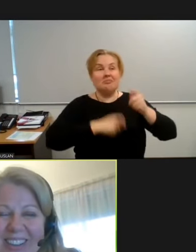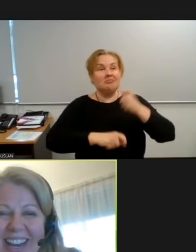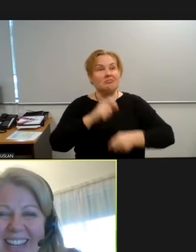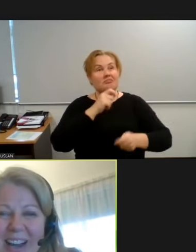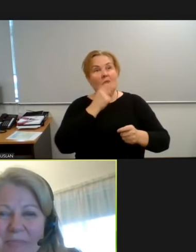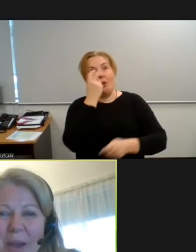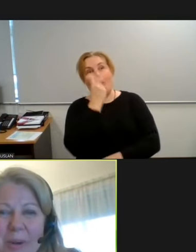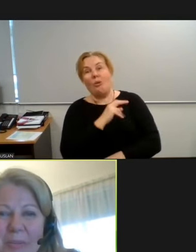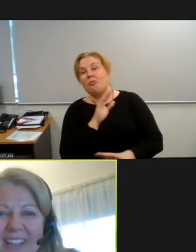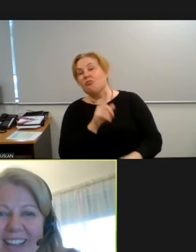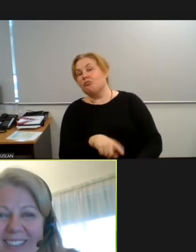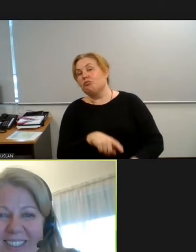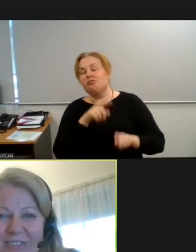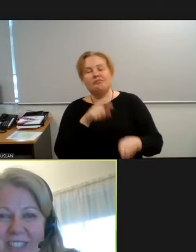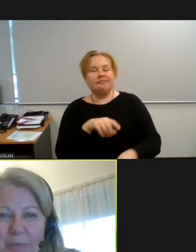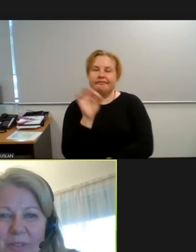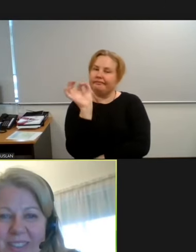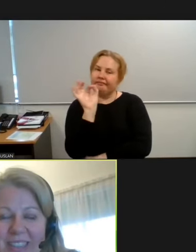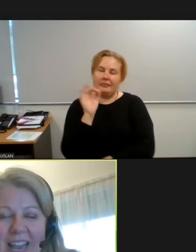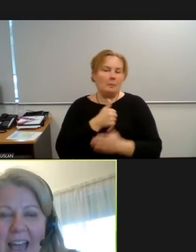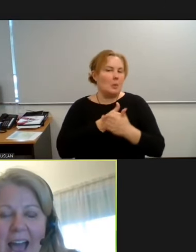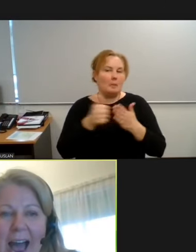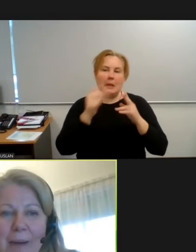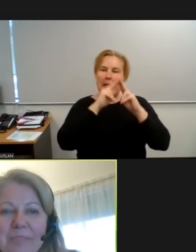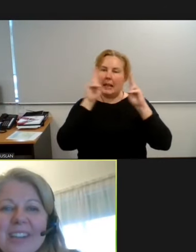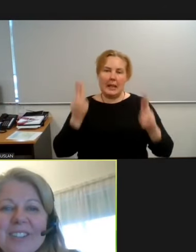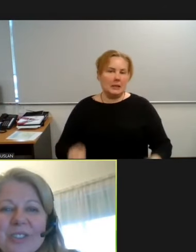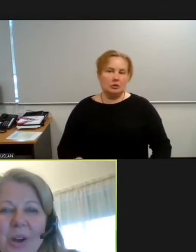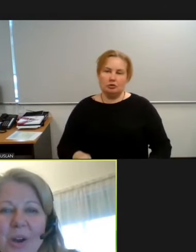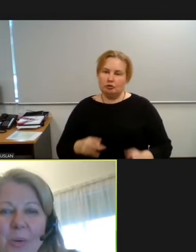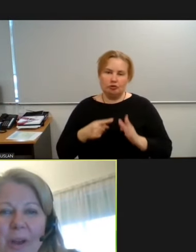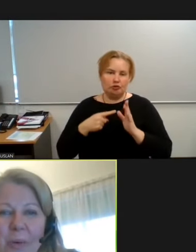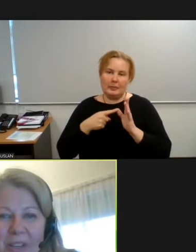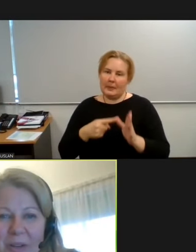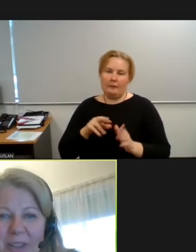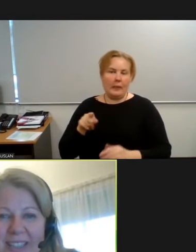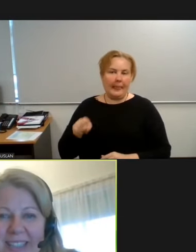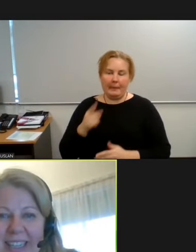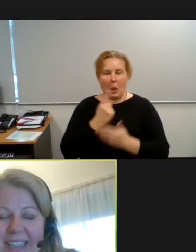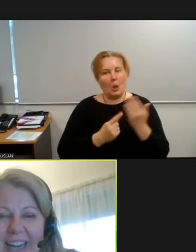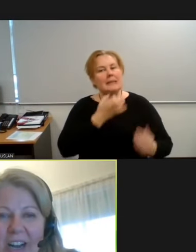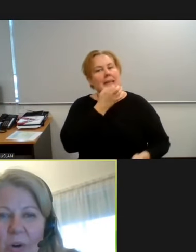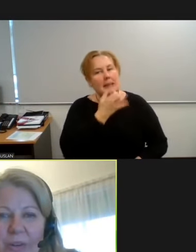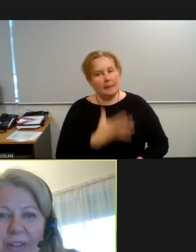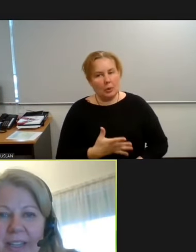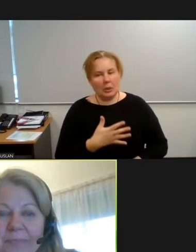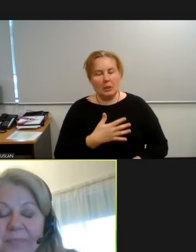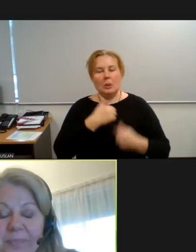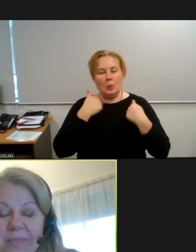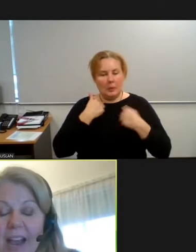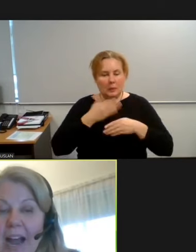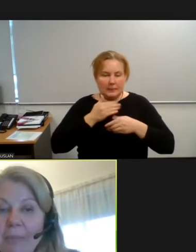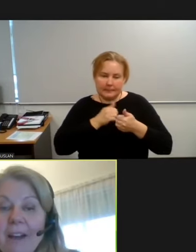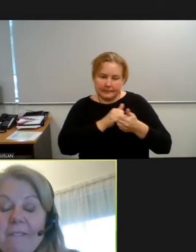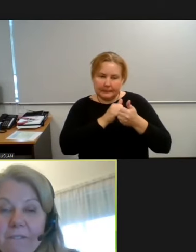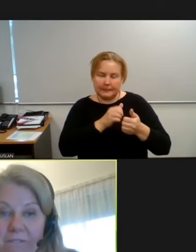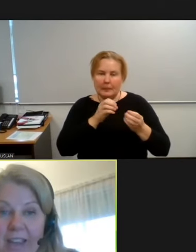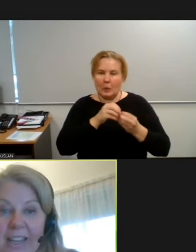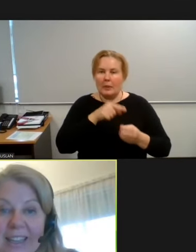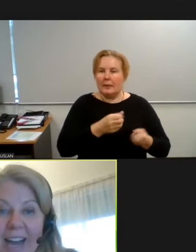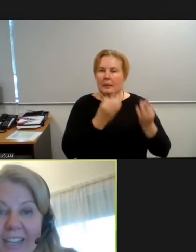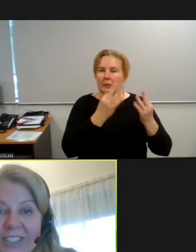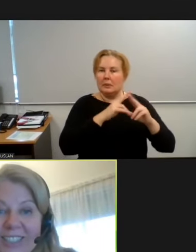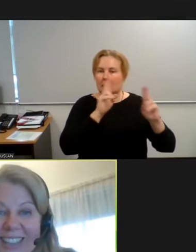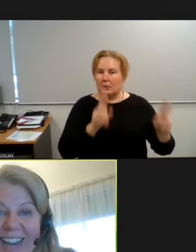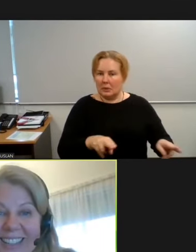certainly not a permanent housing response. So we're working with the sector on a